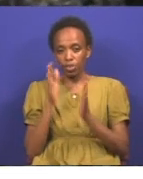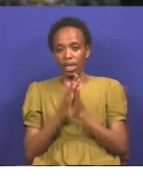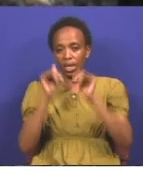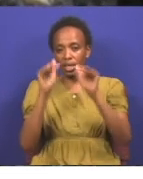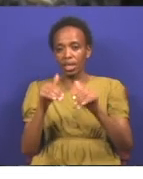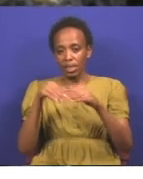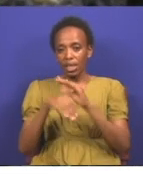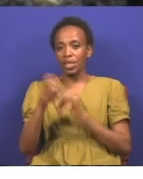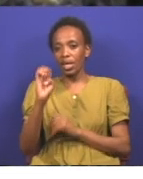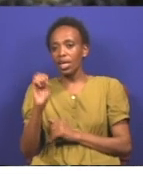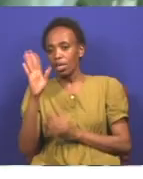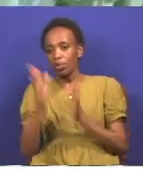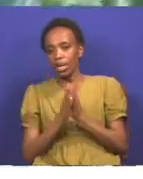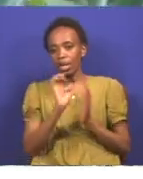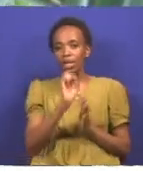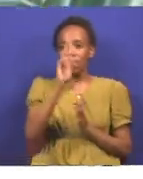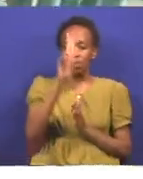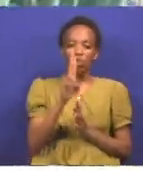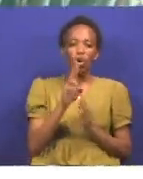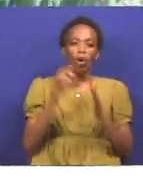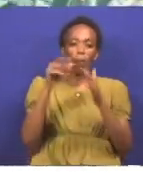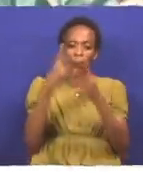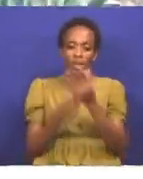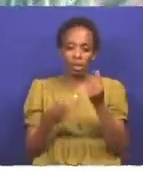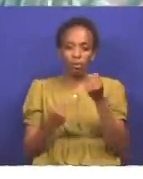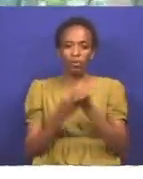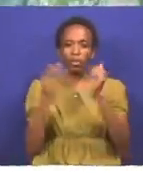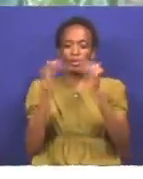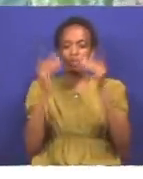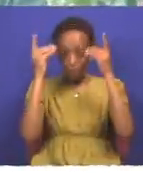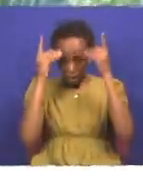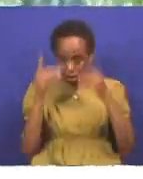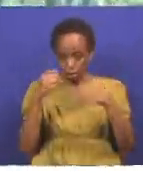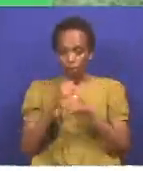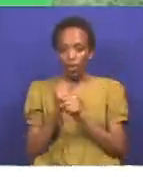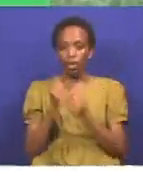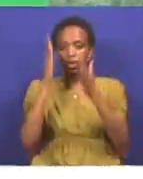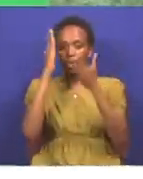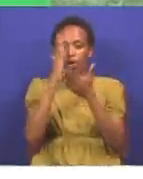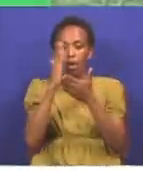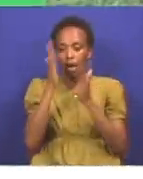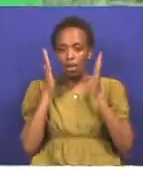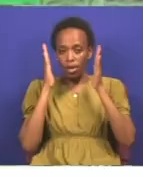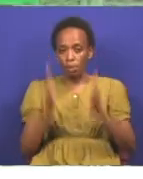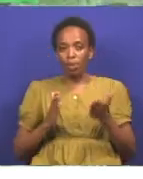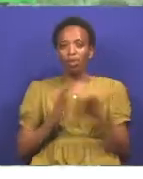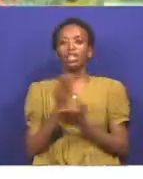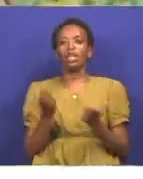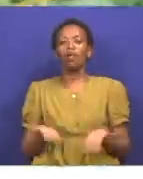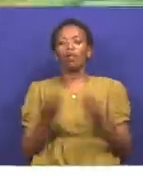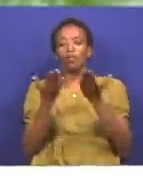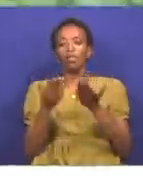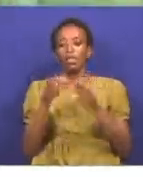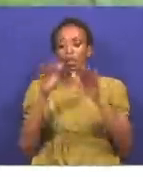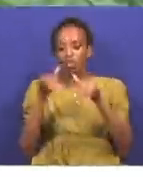agriculture in the AU-EU partnership, supporting democratic decision-making based on human rights, promoting farmer-managed seed systems,